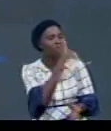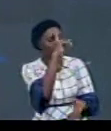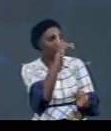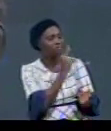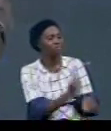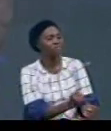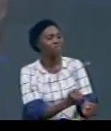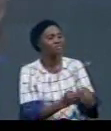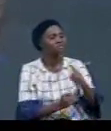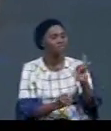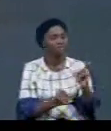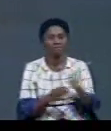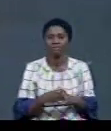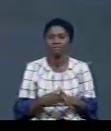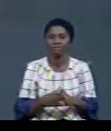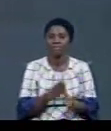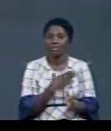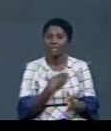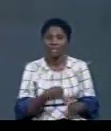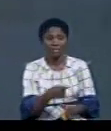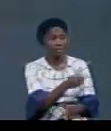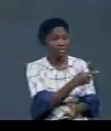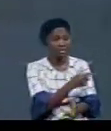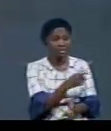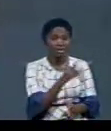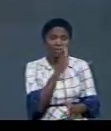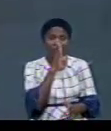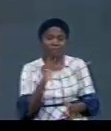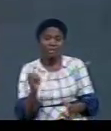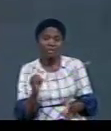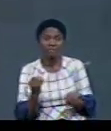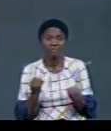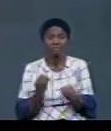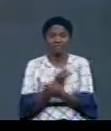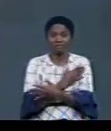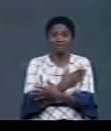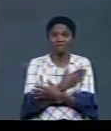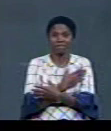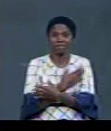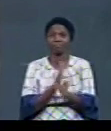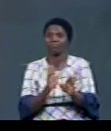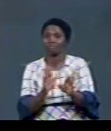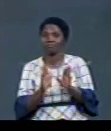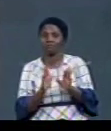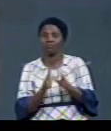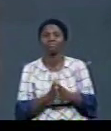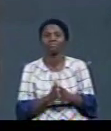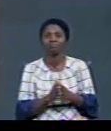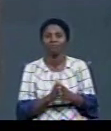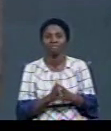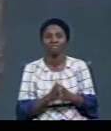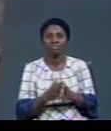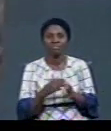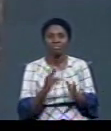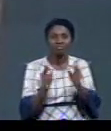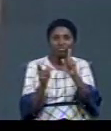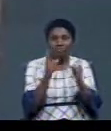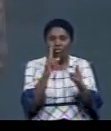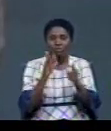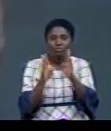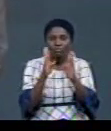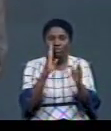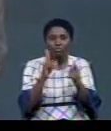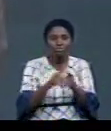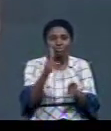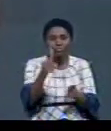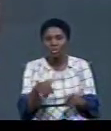faith? And they being afraid wondered, saying to one another, what